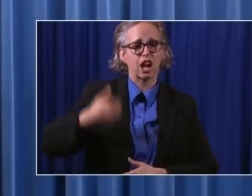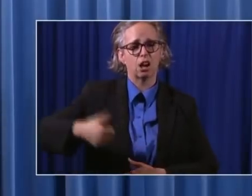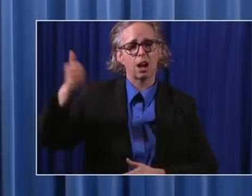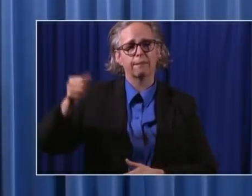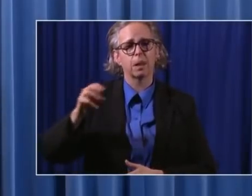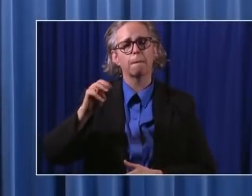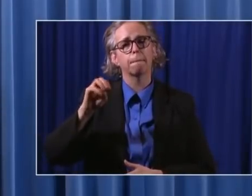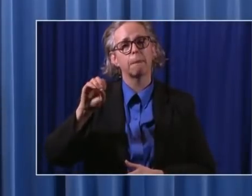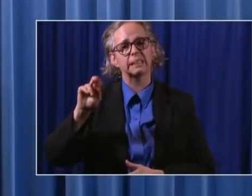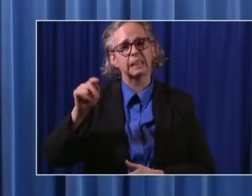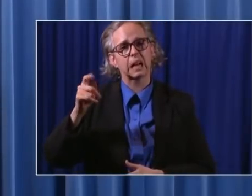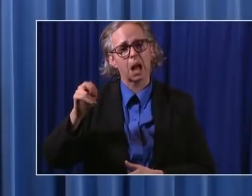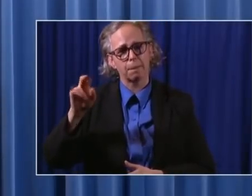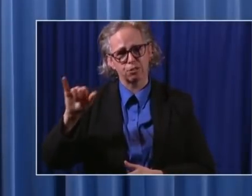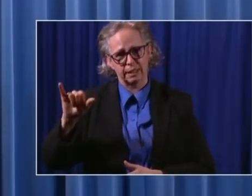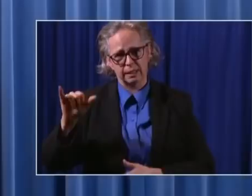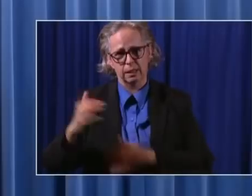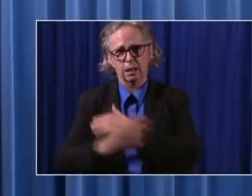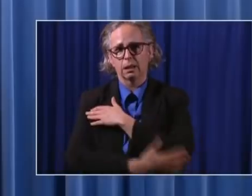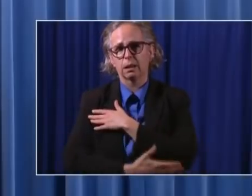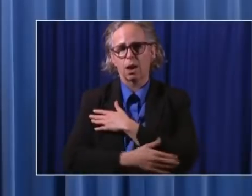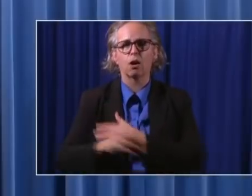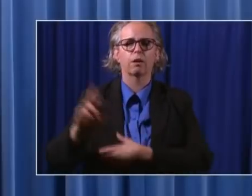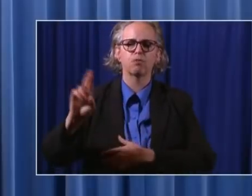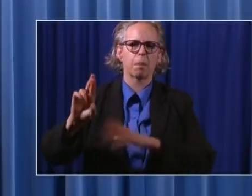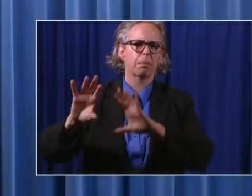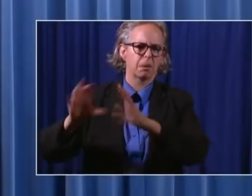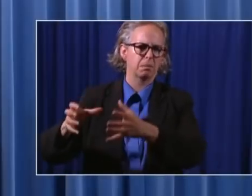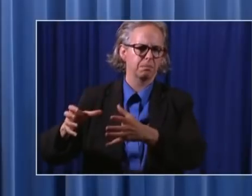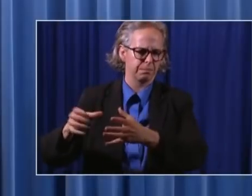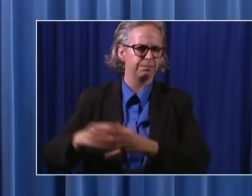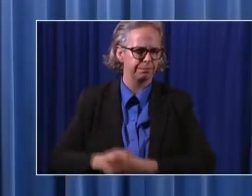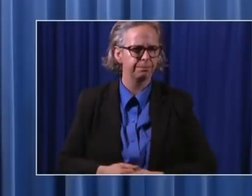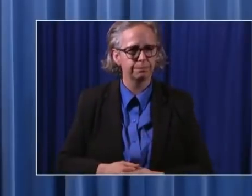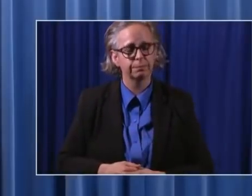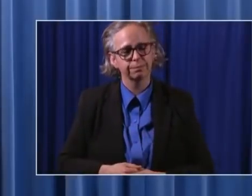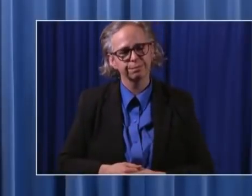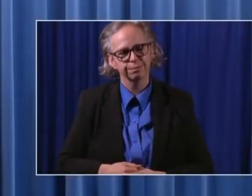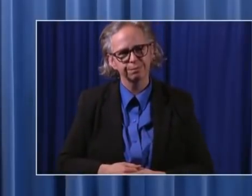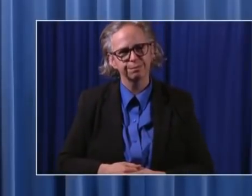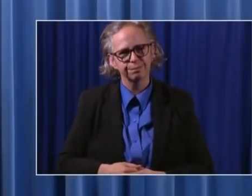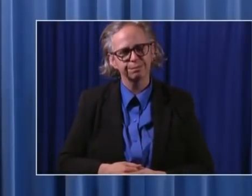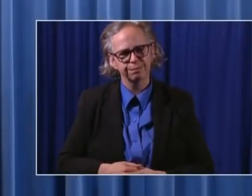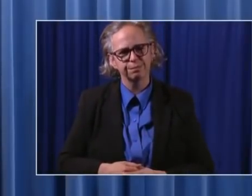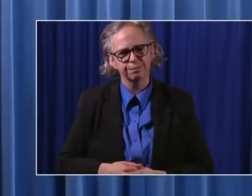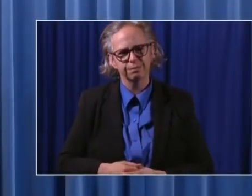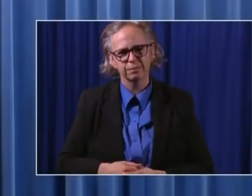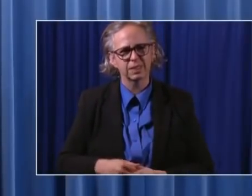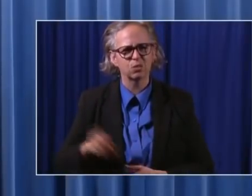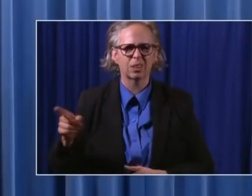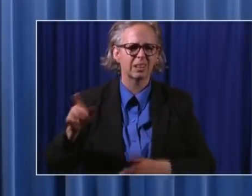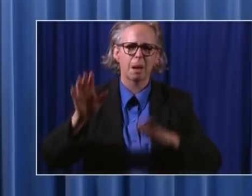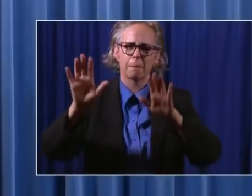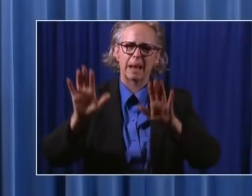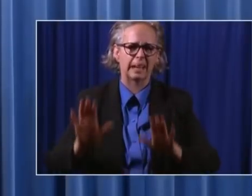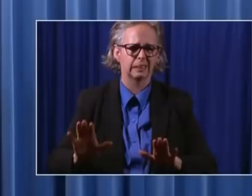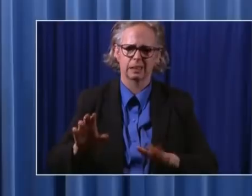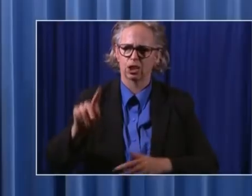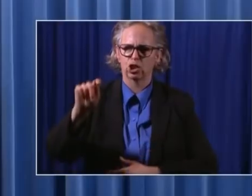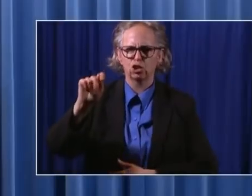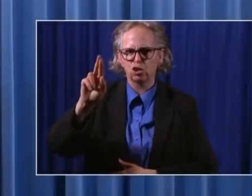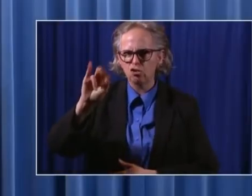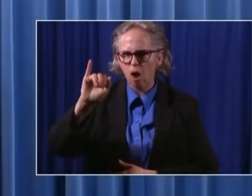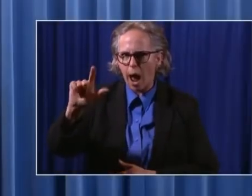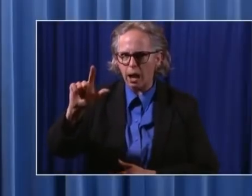for a number of years, member of the Republican State Central Committee. An amazing trial lawyer. He and my friend